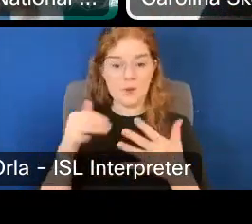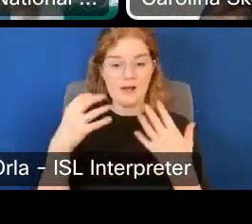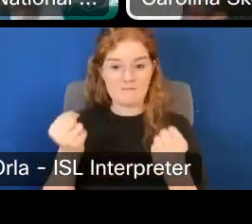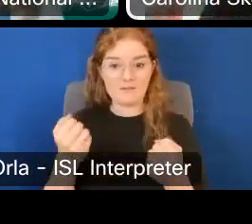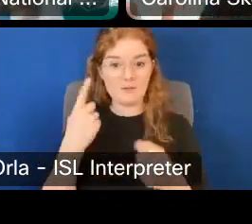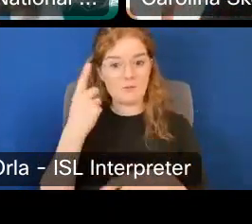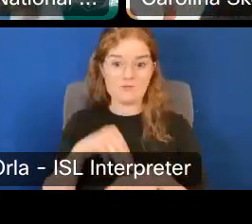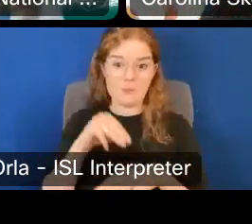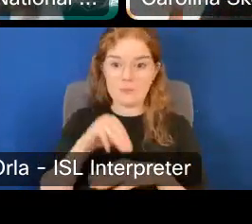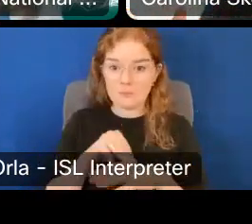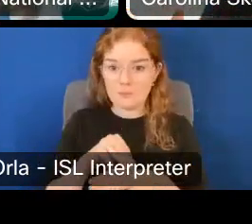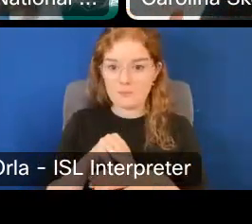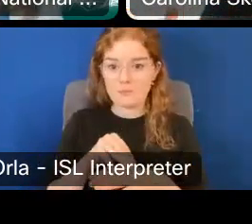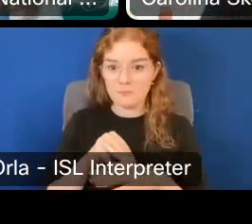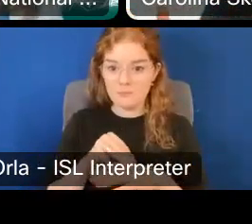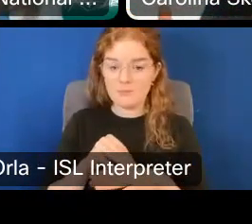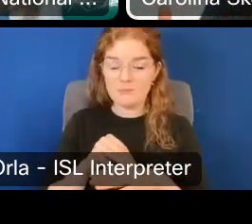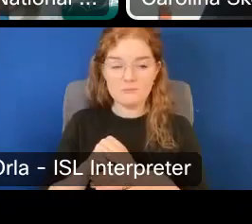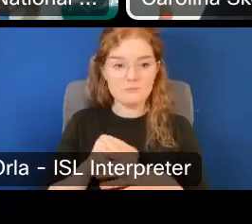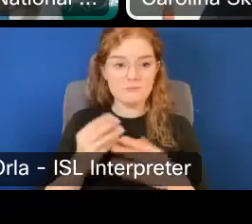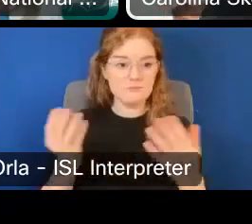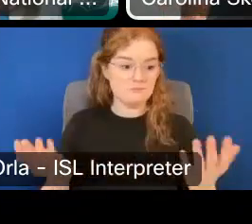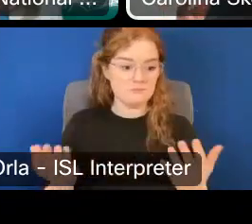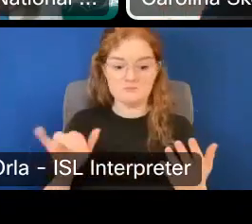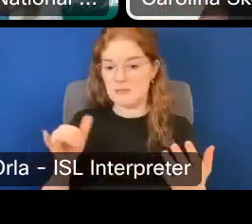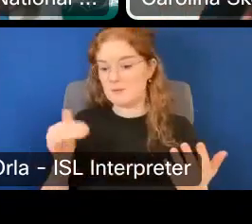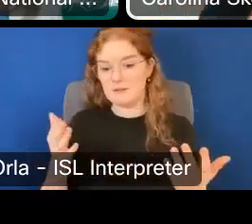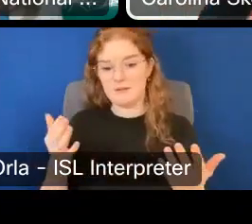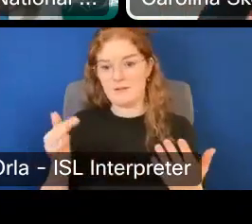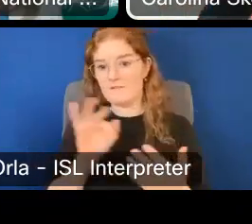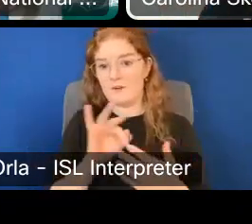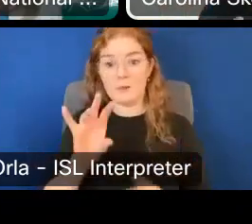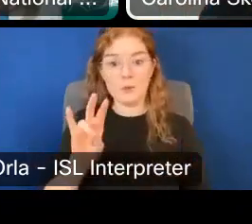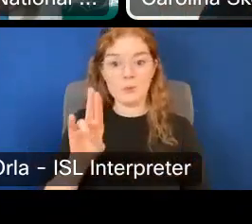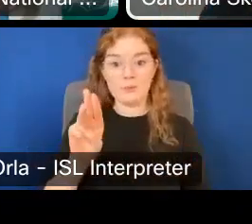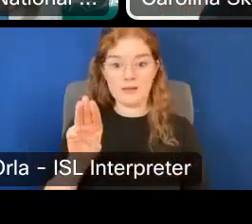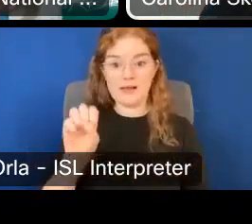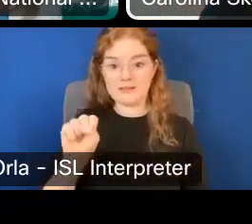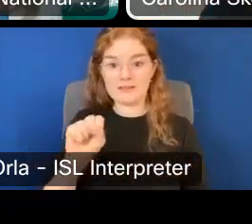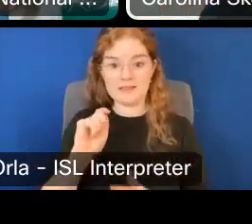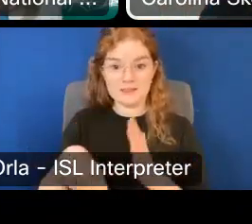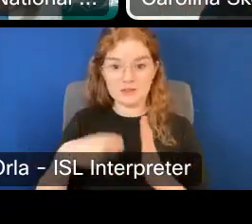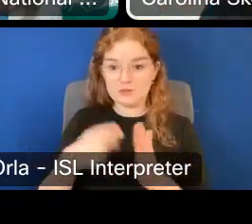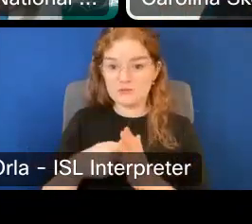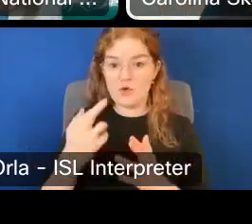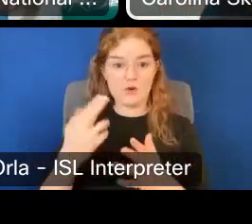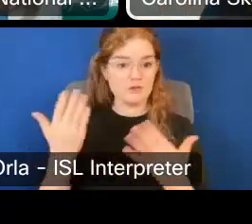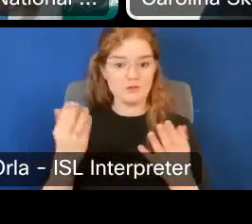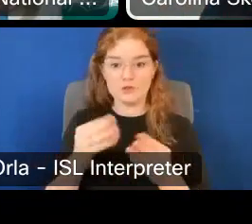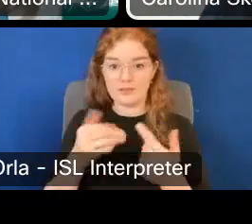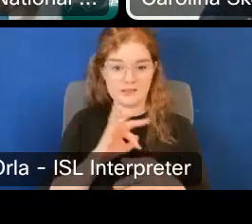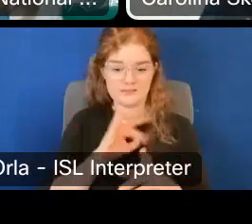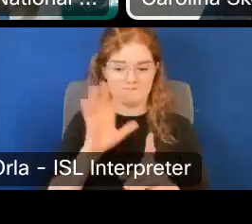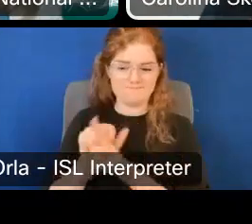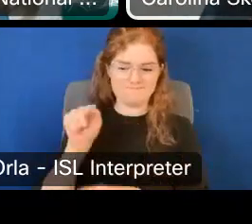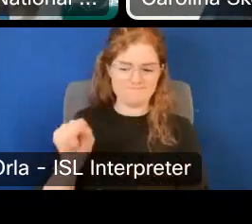a problem that can be, let's say, from a QPS initiative, or can be just something that you identify as